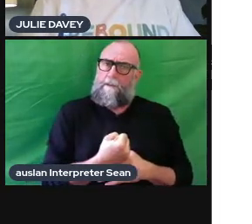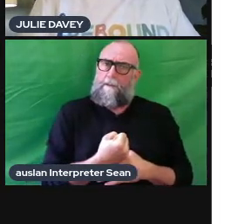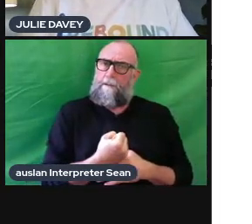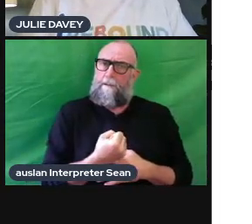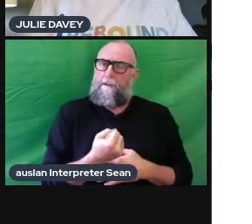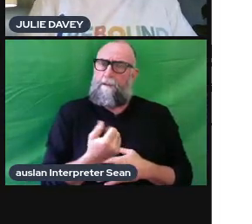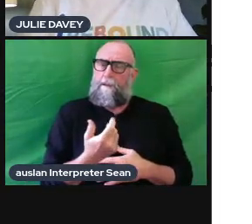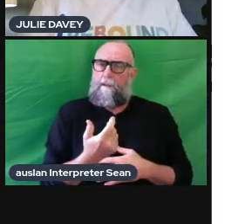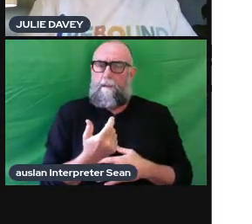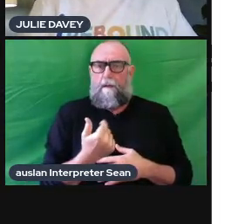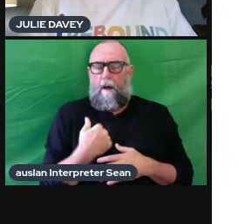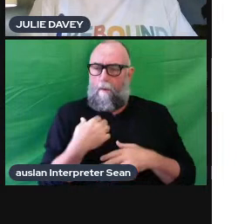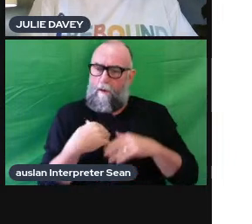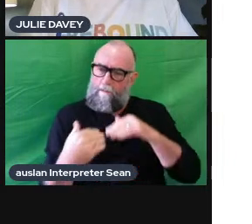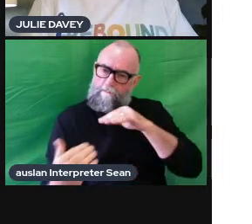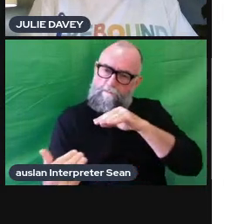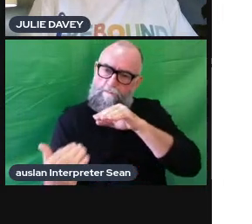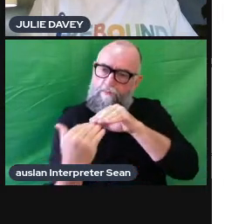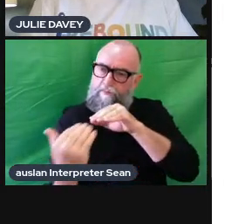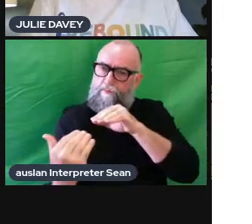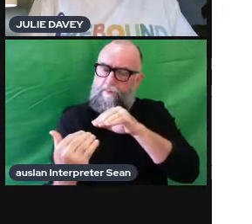I guess equality and